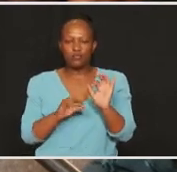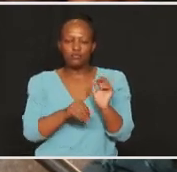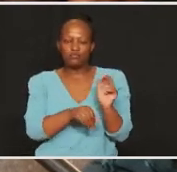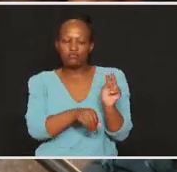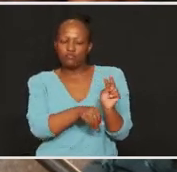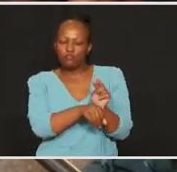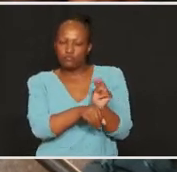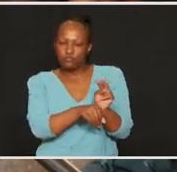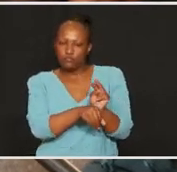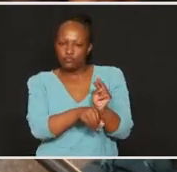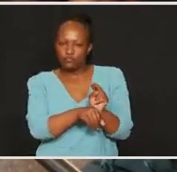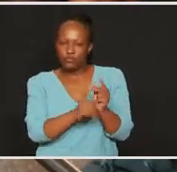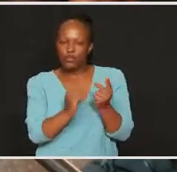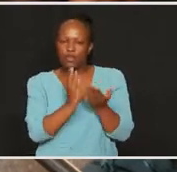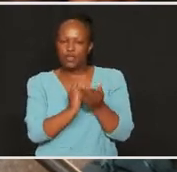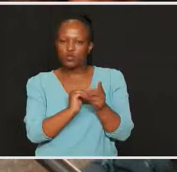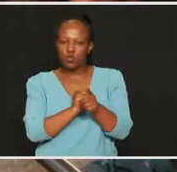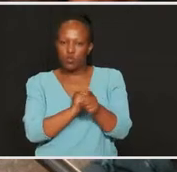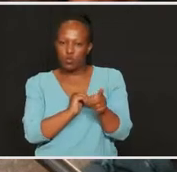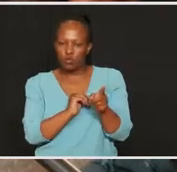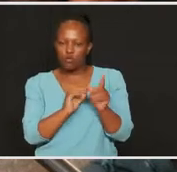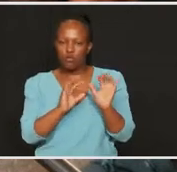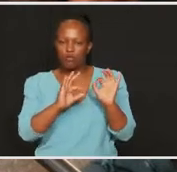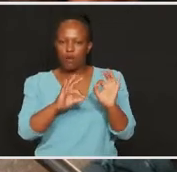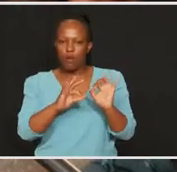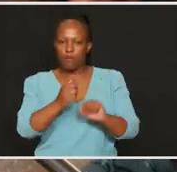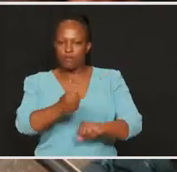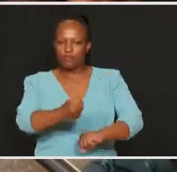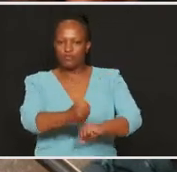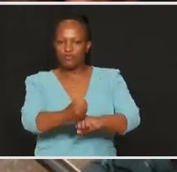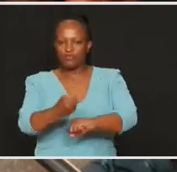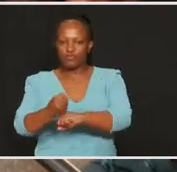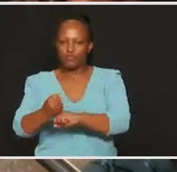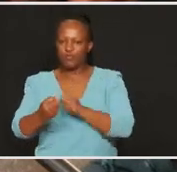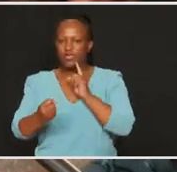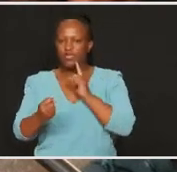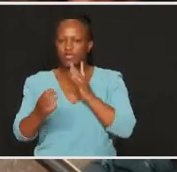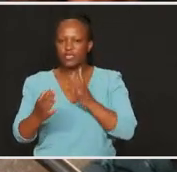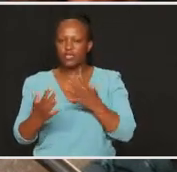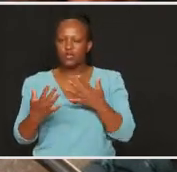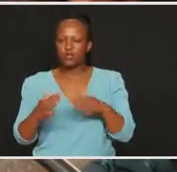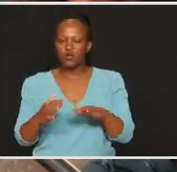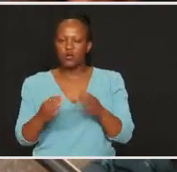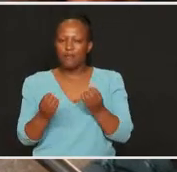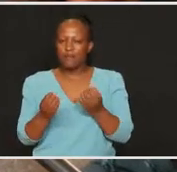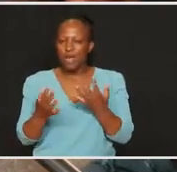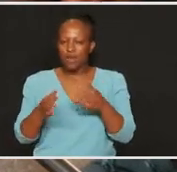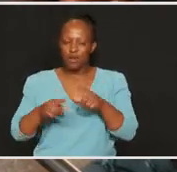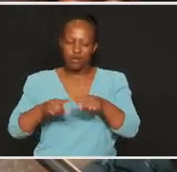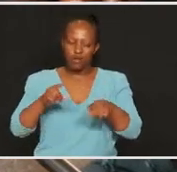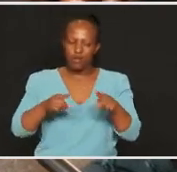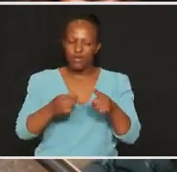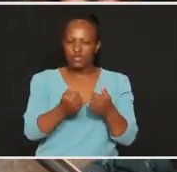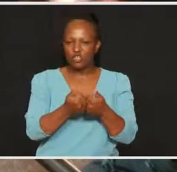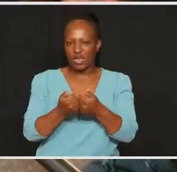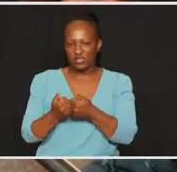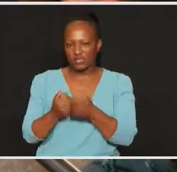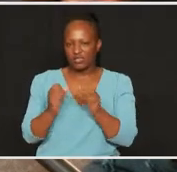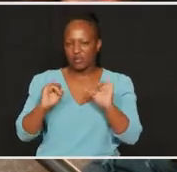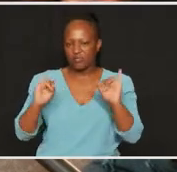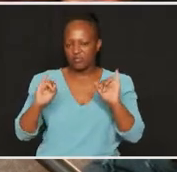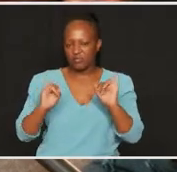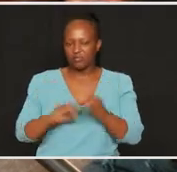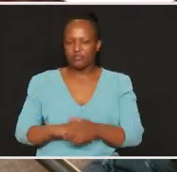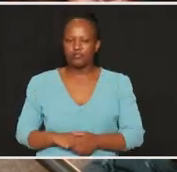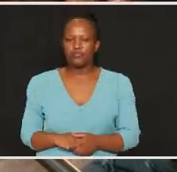home education and microscores and proper support for educators dealing with disciplinary challenges bullying and hazing